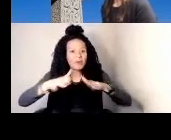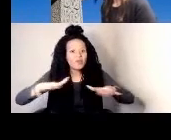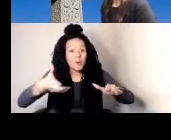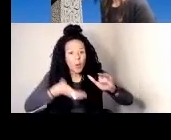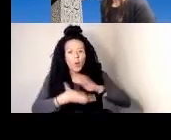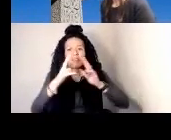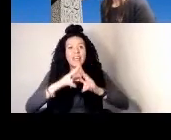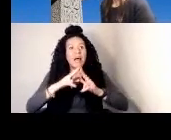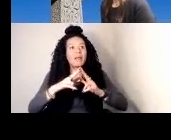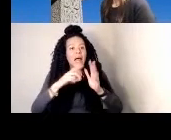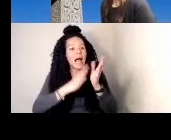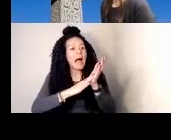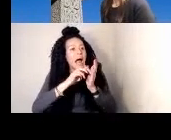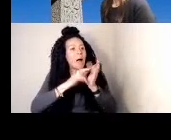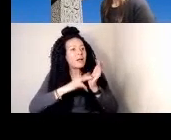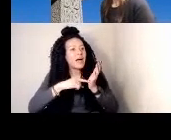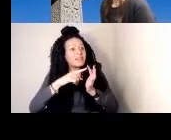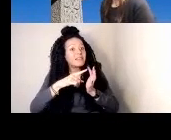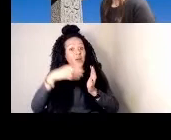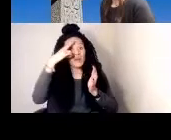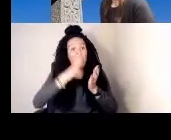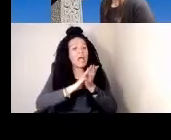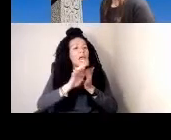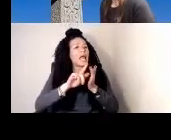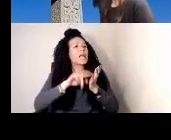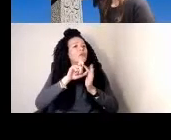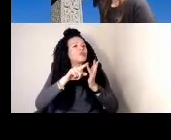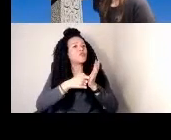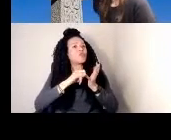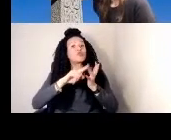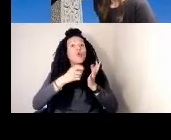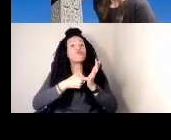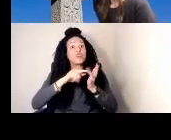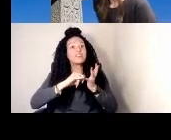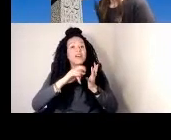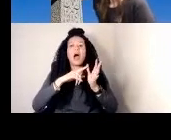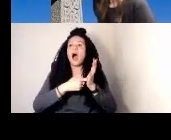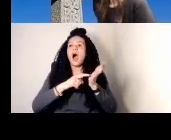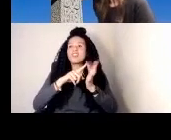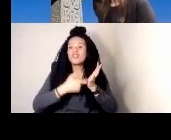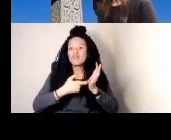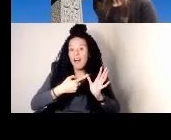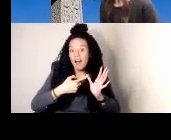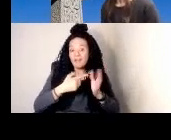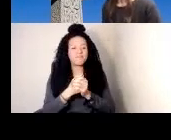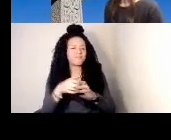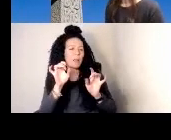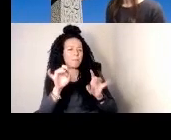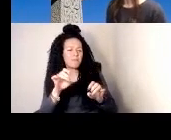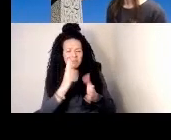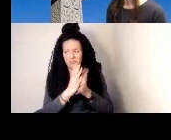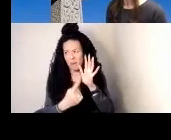ruined abbey. Ammonites named Hildosaurus after her. Miracles are, of course, very important